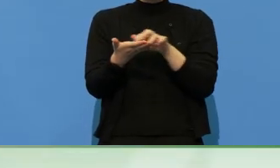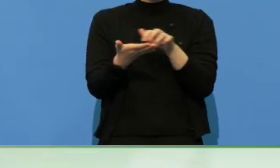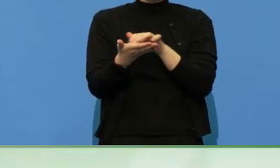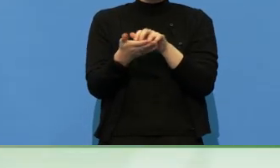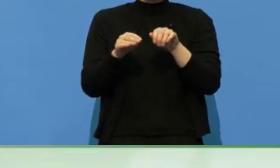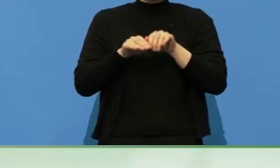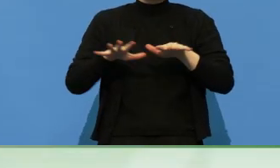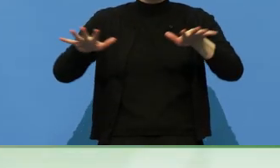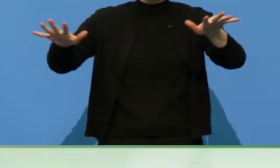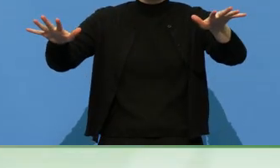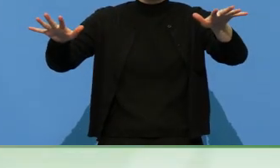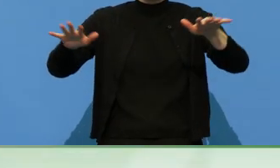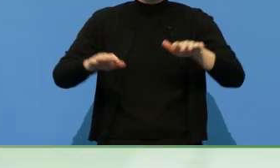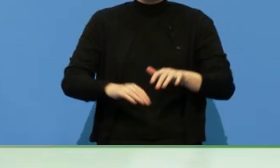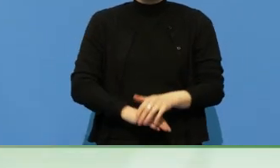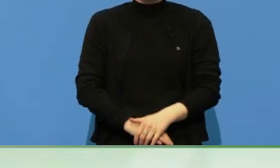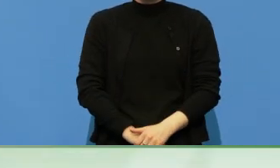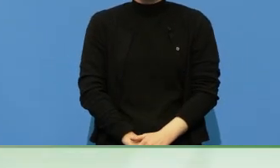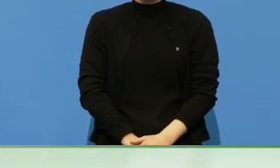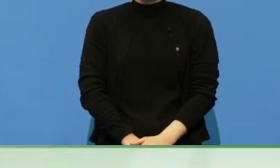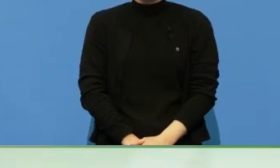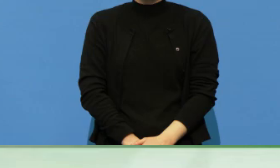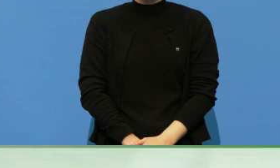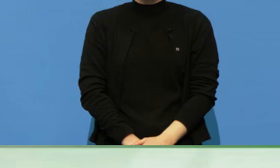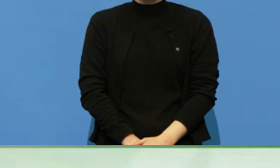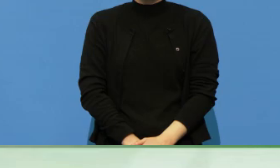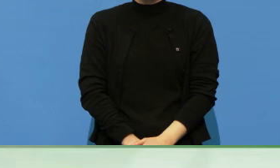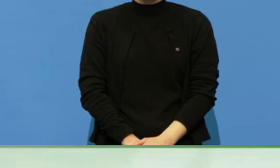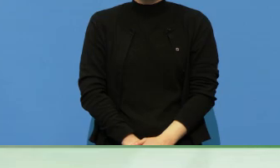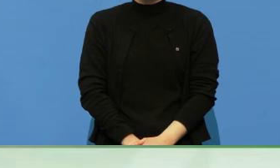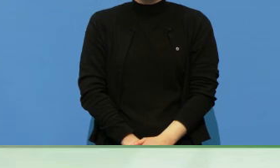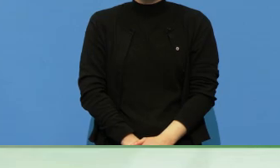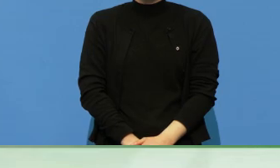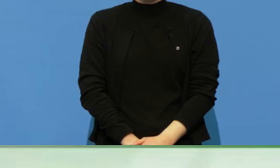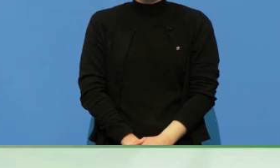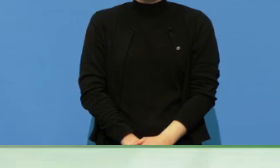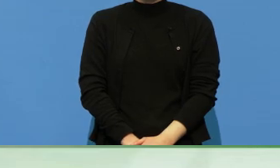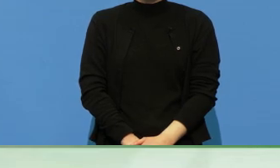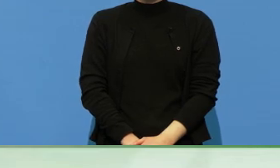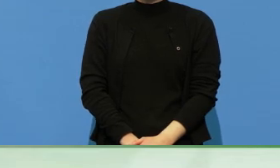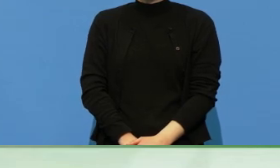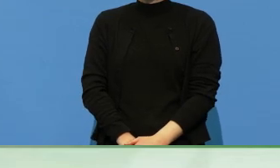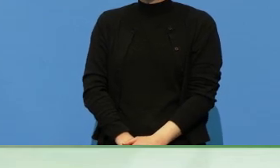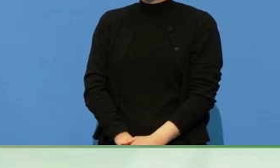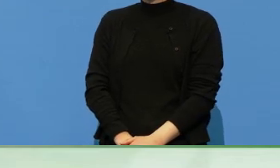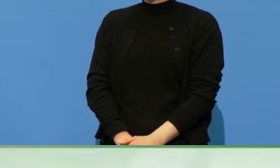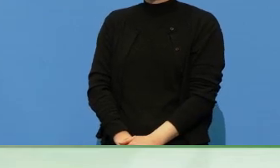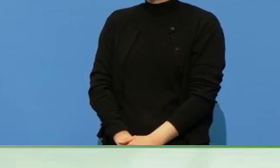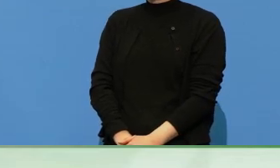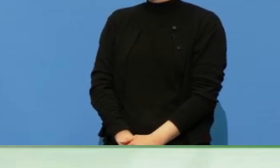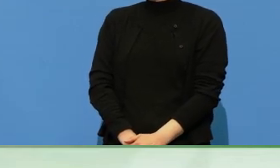I was not the director at that time. I want to do this precision, even if Thibaut thinks I'm very